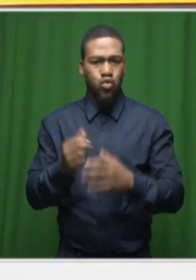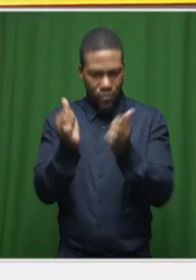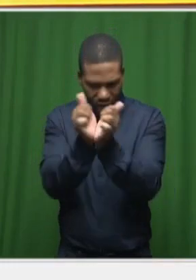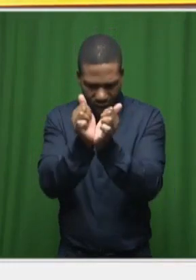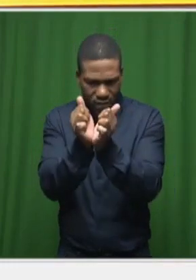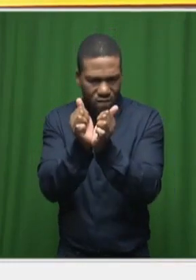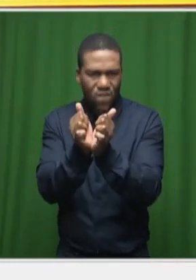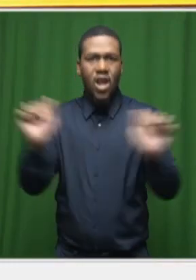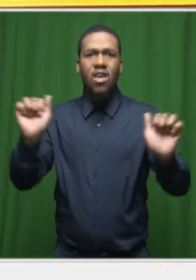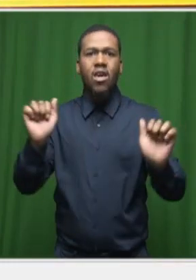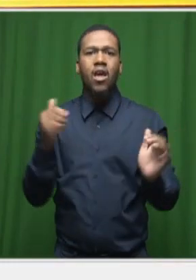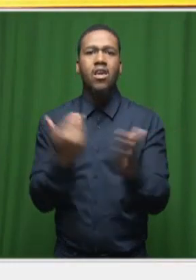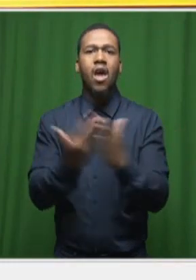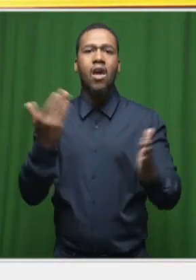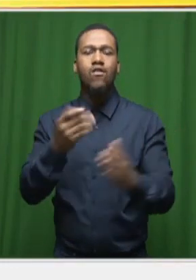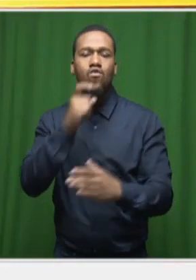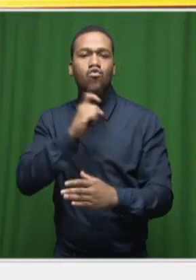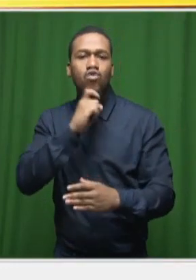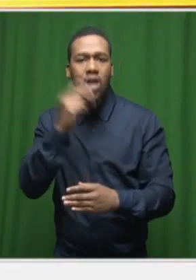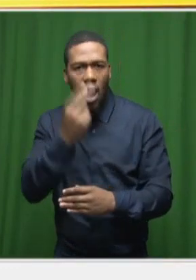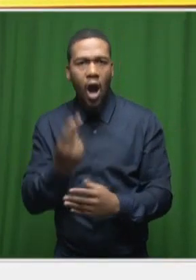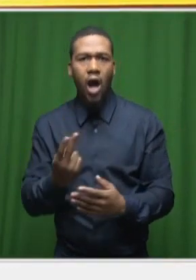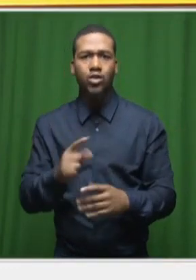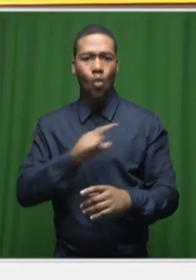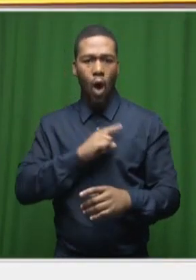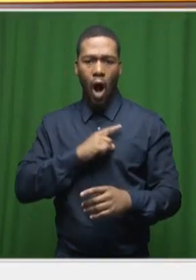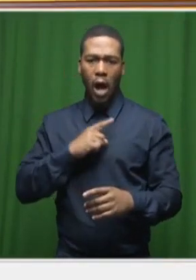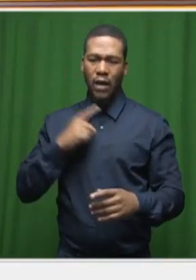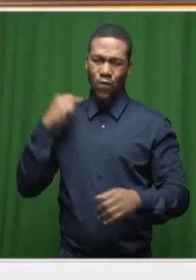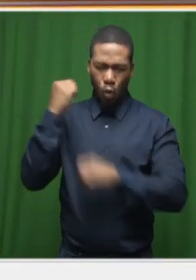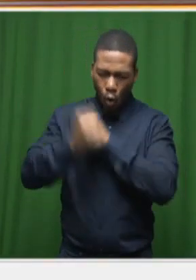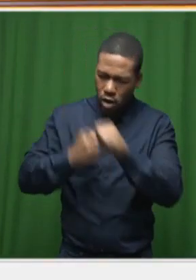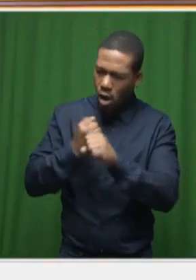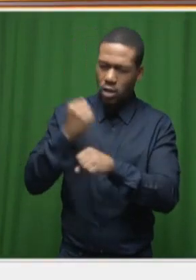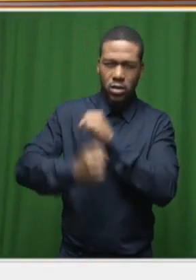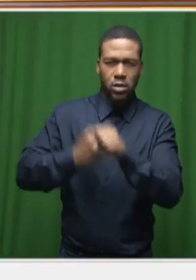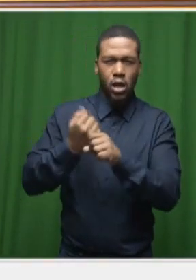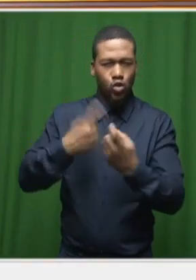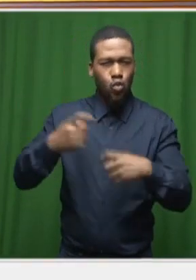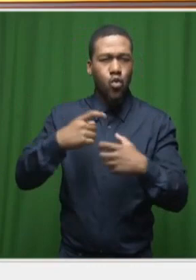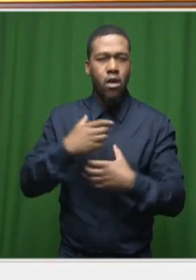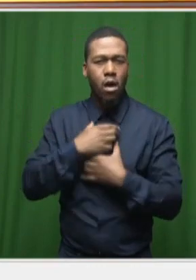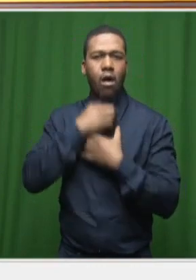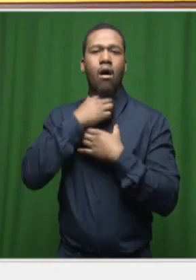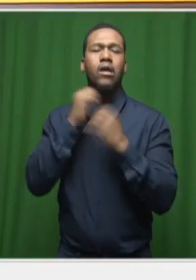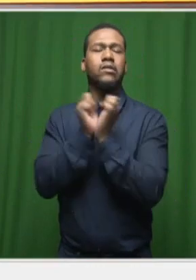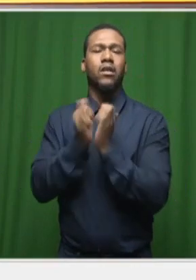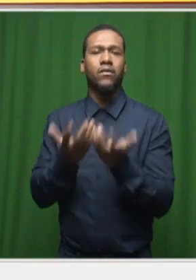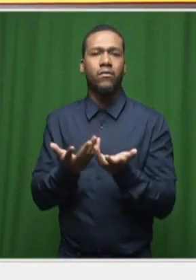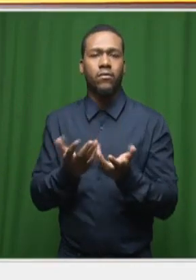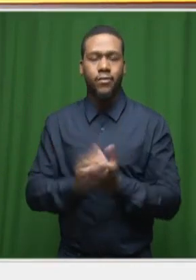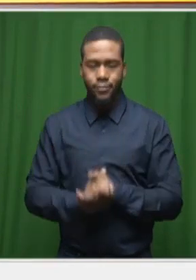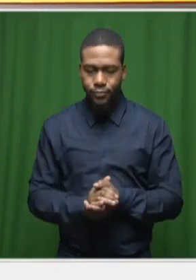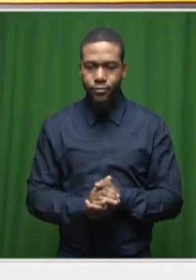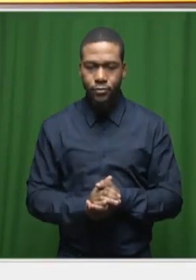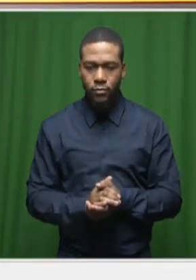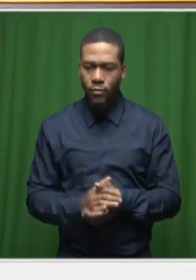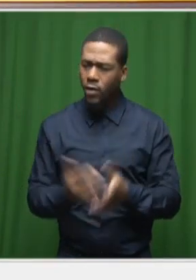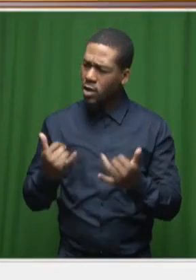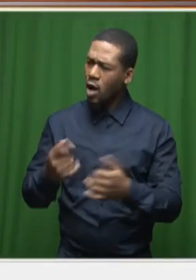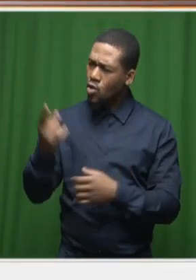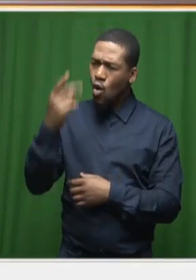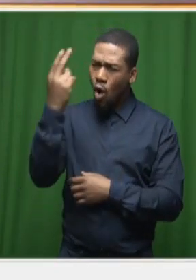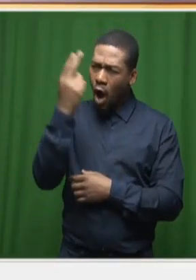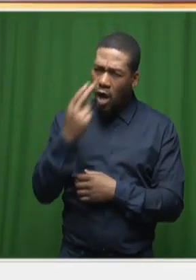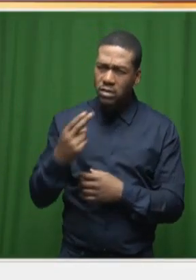those mental shackles that have been enslaving us for years. Now, Danna, how has your artistic practice, you know, influenced your approach